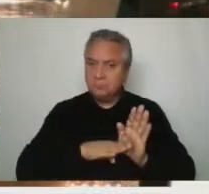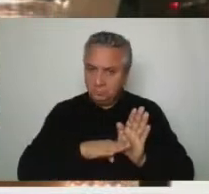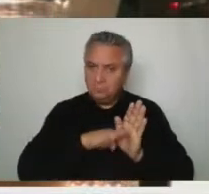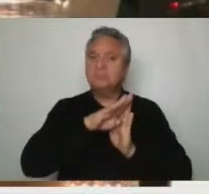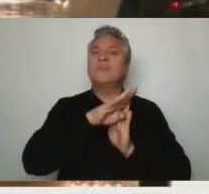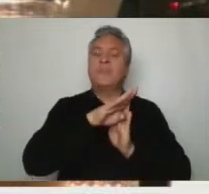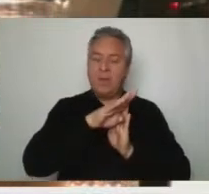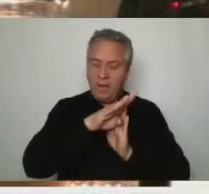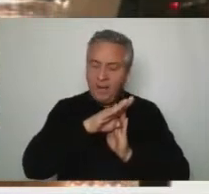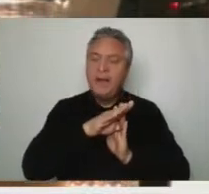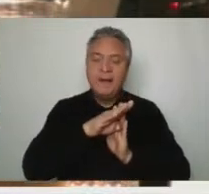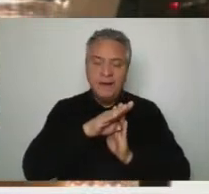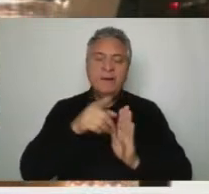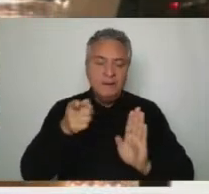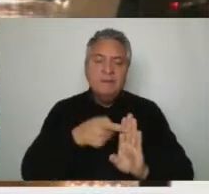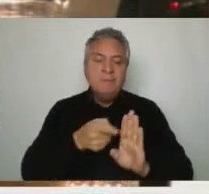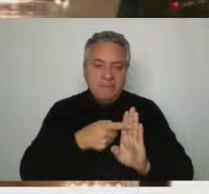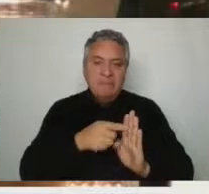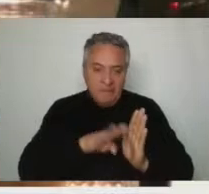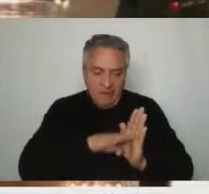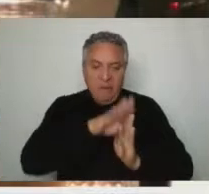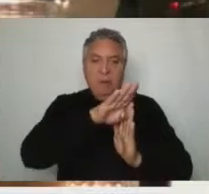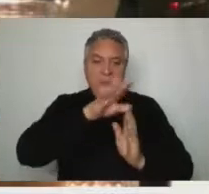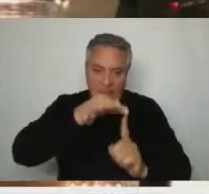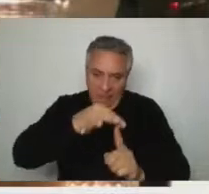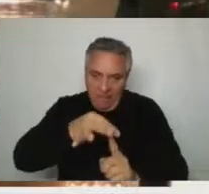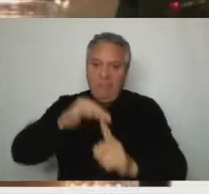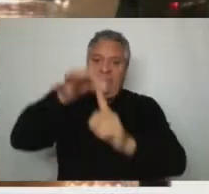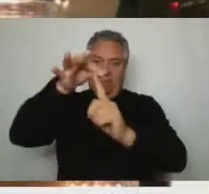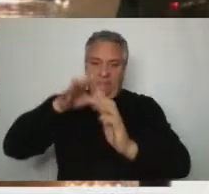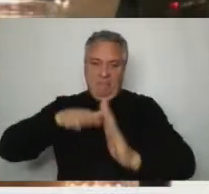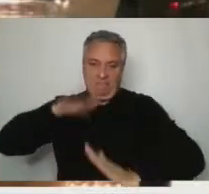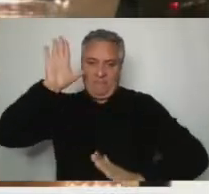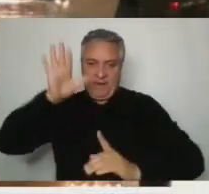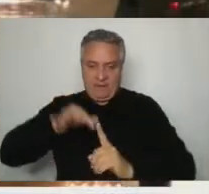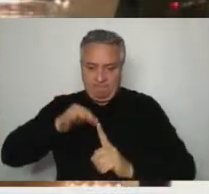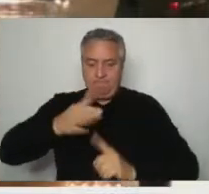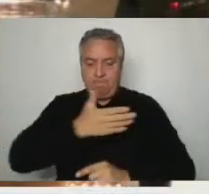big headway. That's one of the main progresses that we have